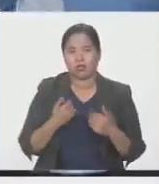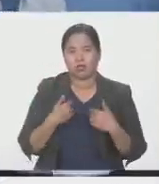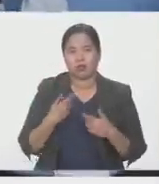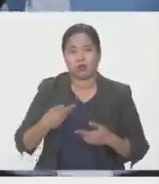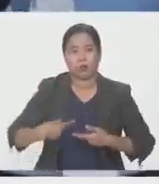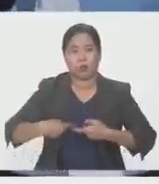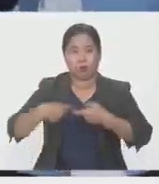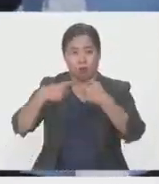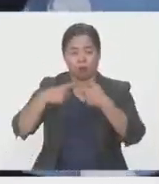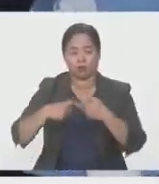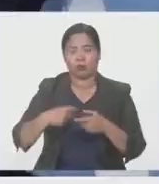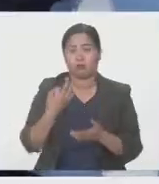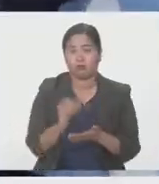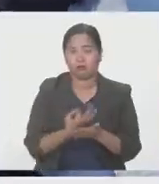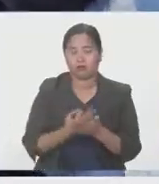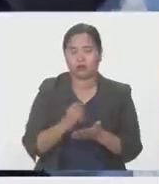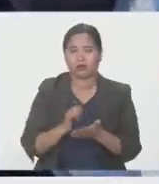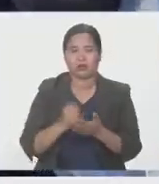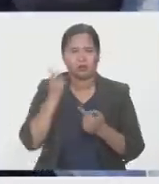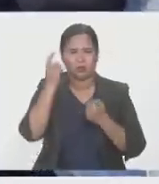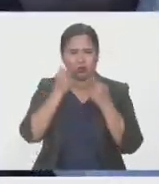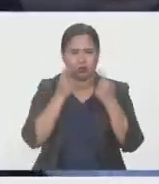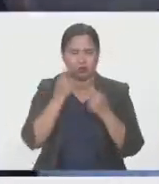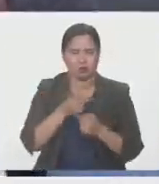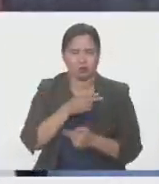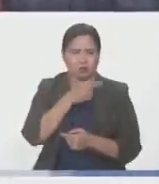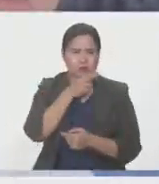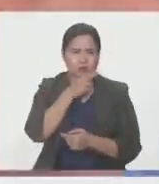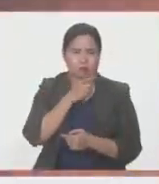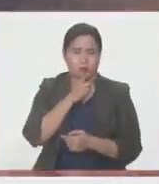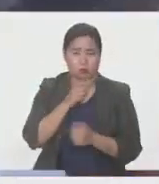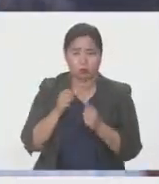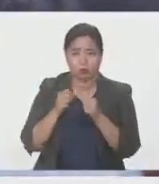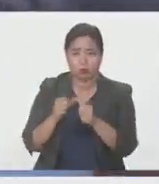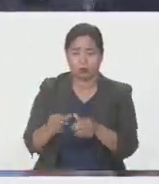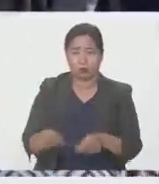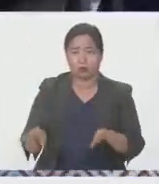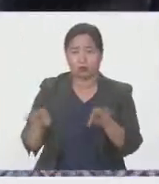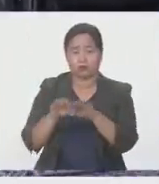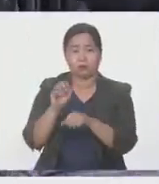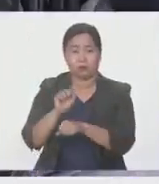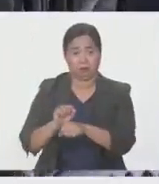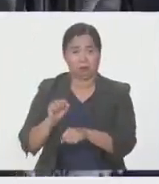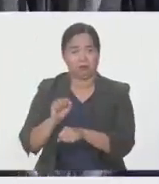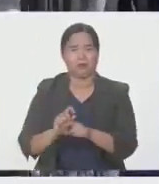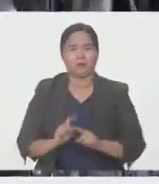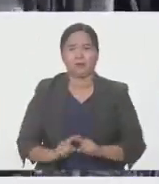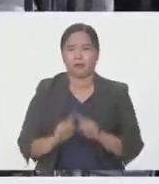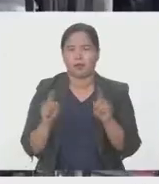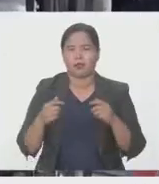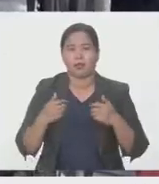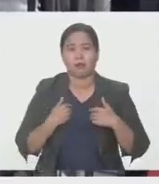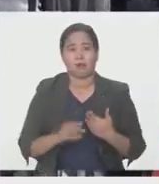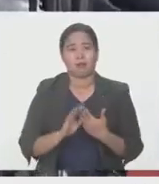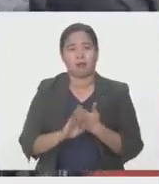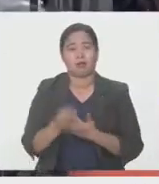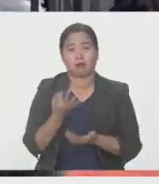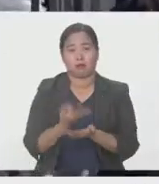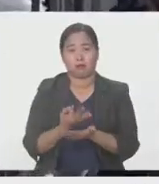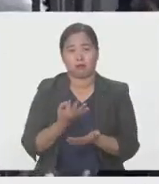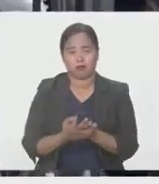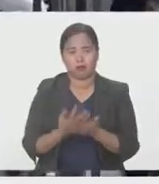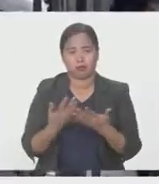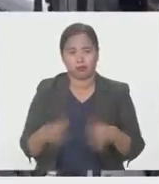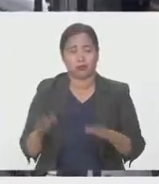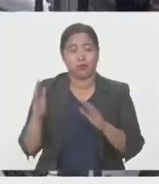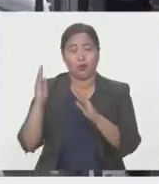to UNRWA, causing concerns about the agency's ability to continue its vital operations. However, with the restoration of funding, there's